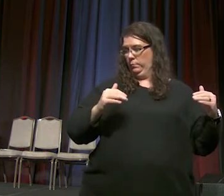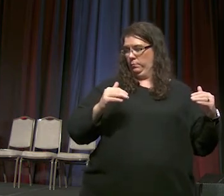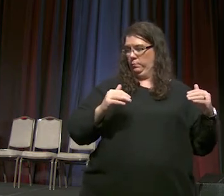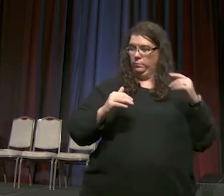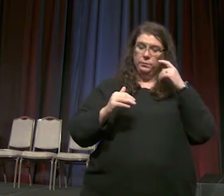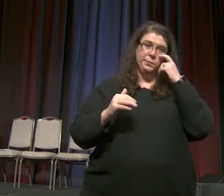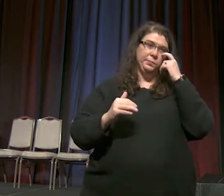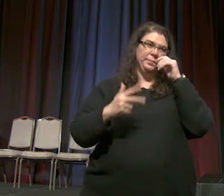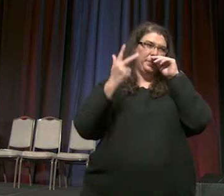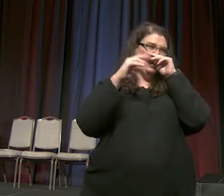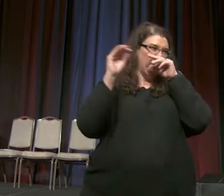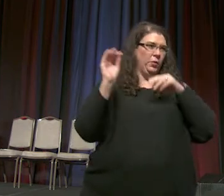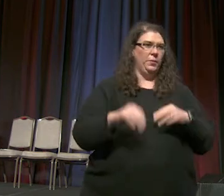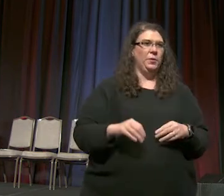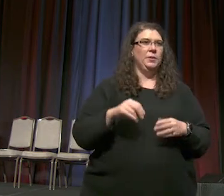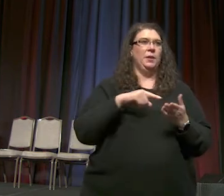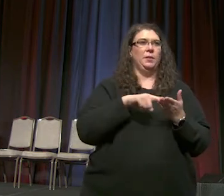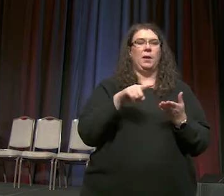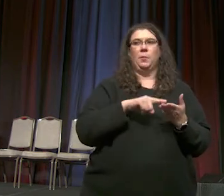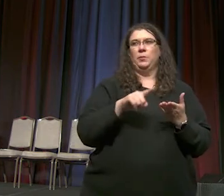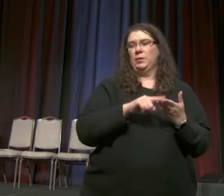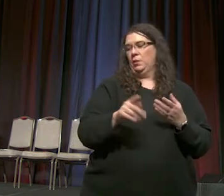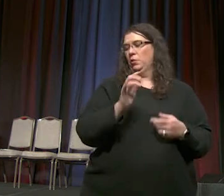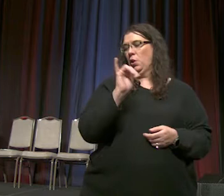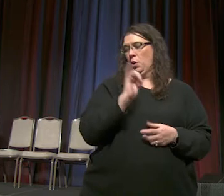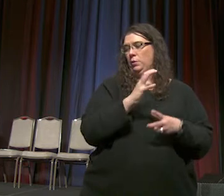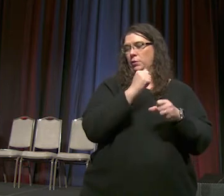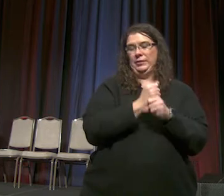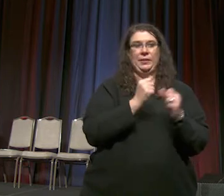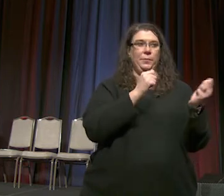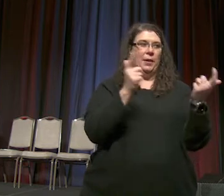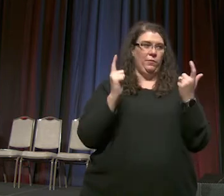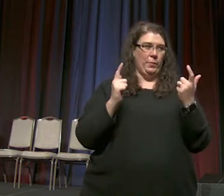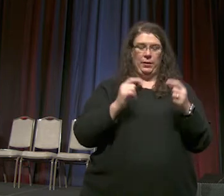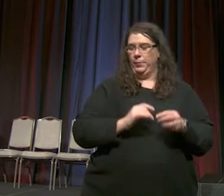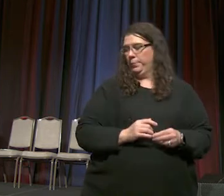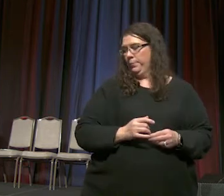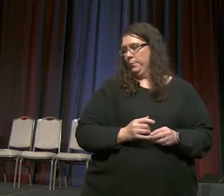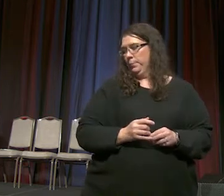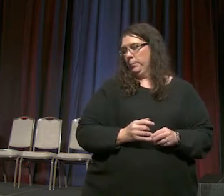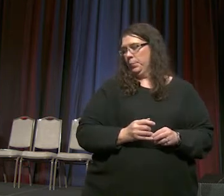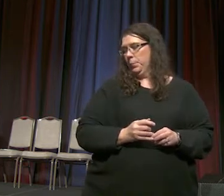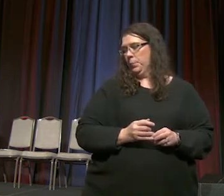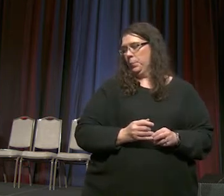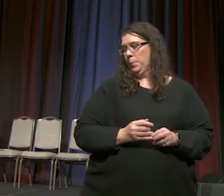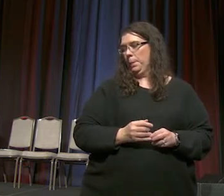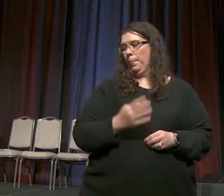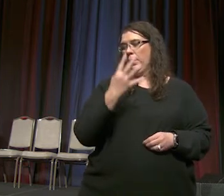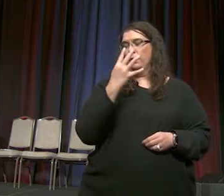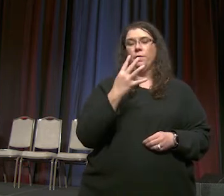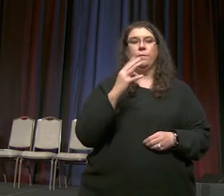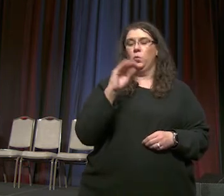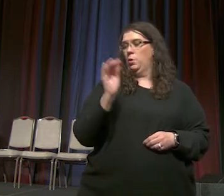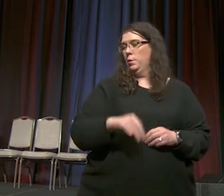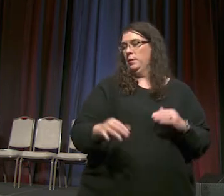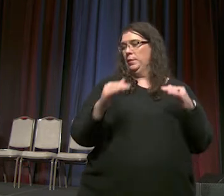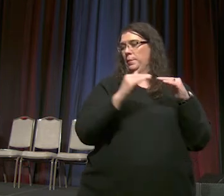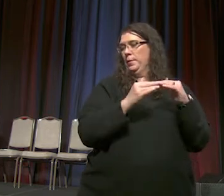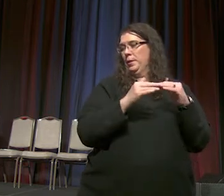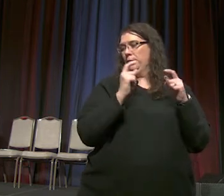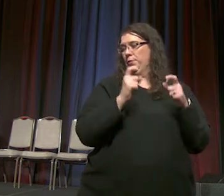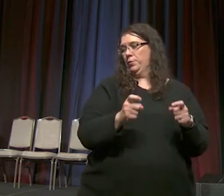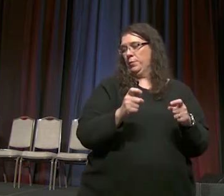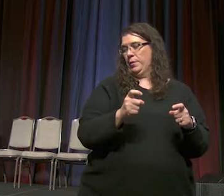that 3% of compensation also received by everyone. The 4% match is